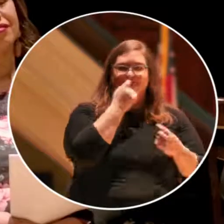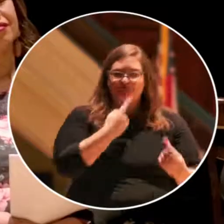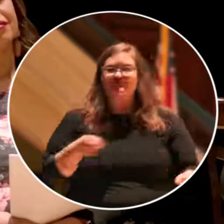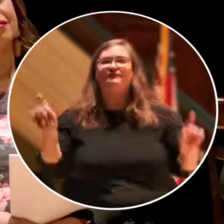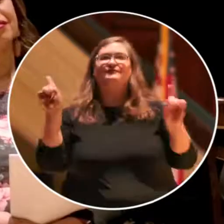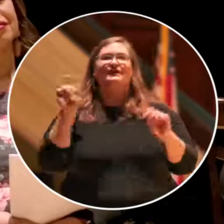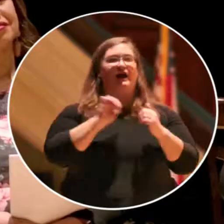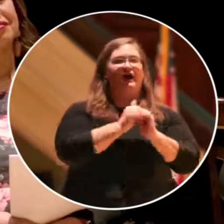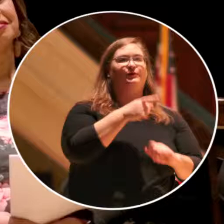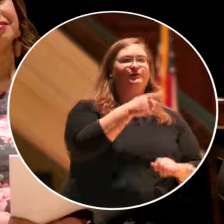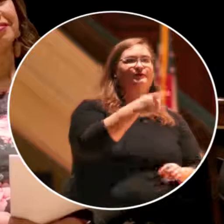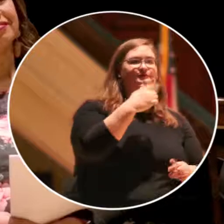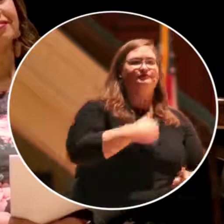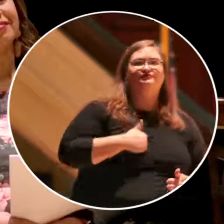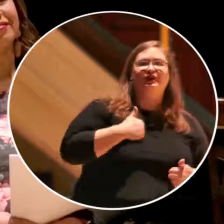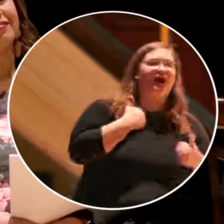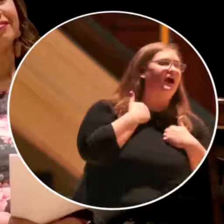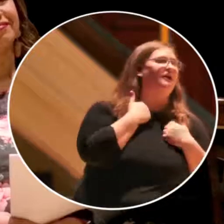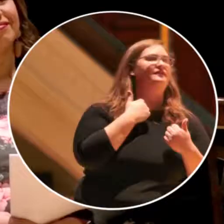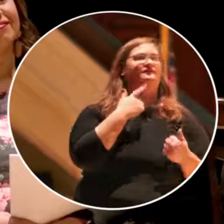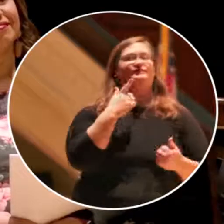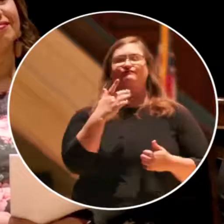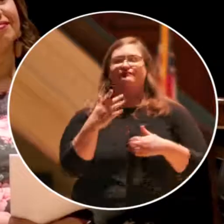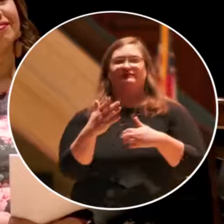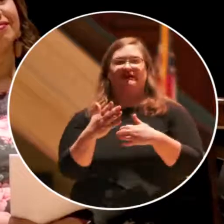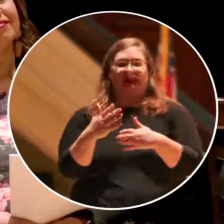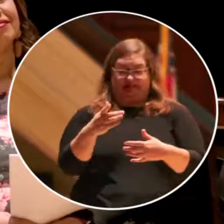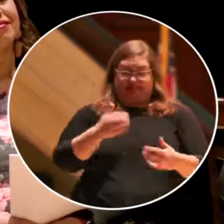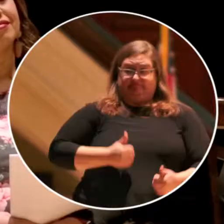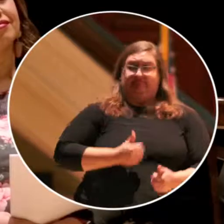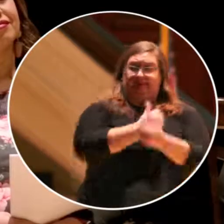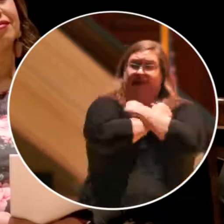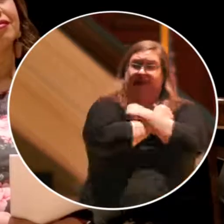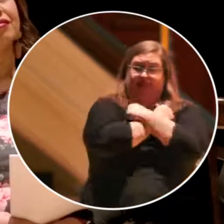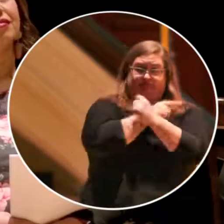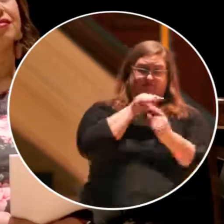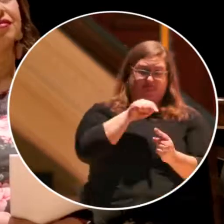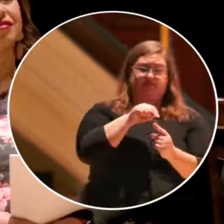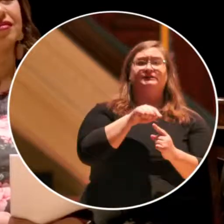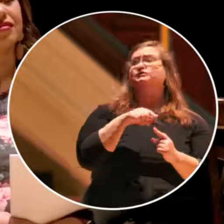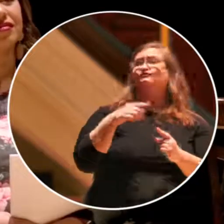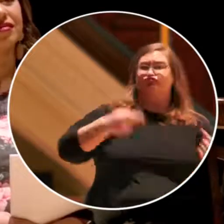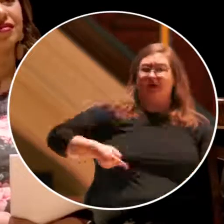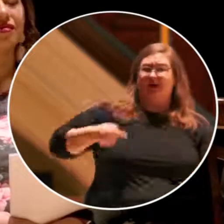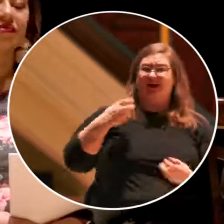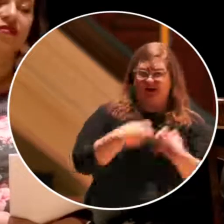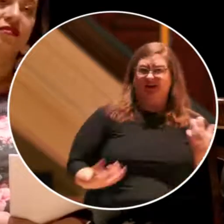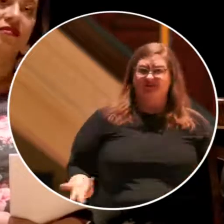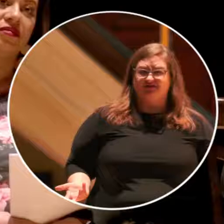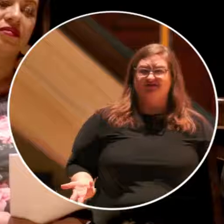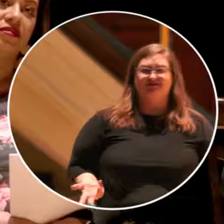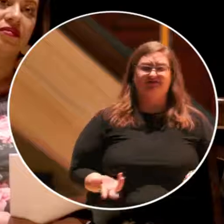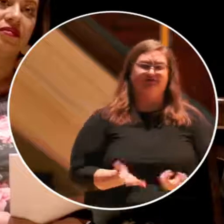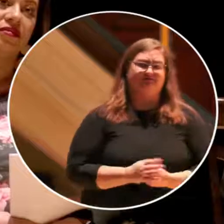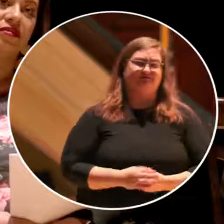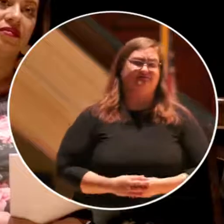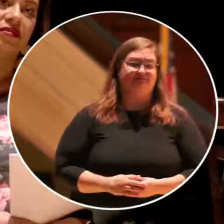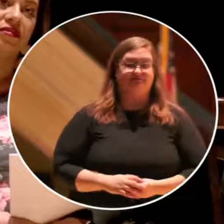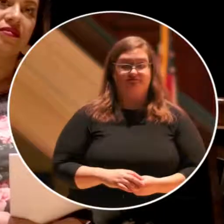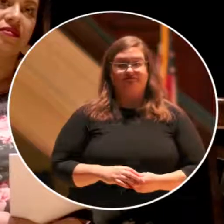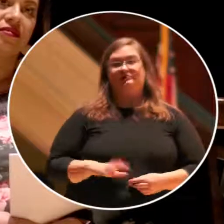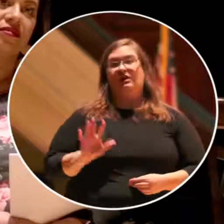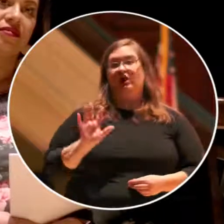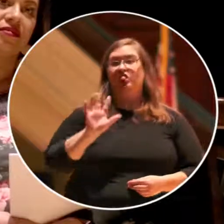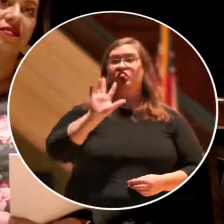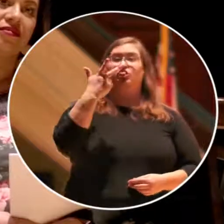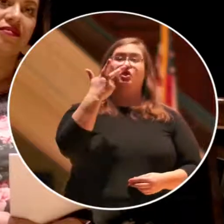laugh, others to forgive, because we understand that love can be a struggle. I also recognize that my 3rd parent is